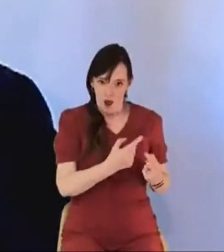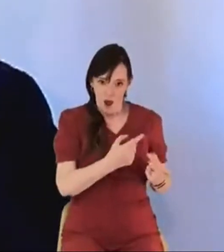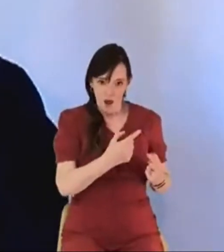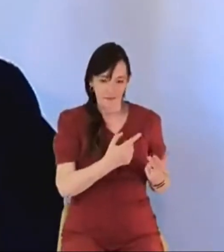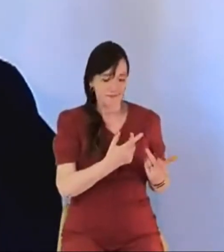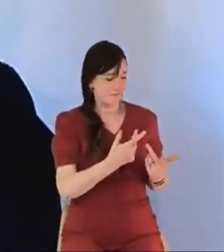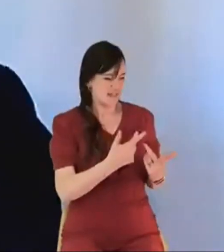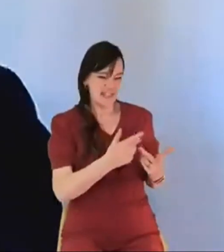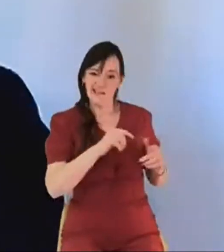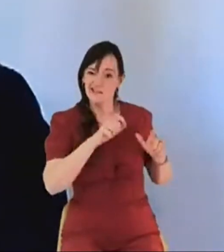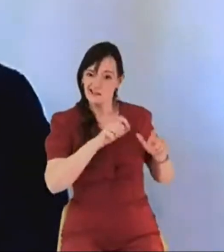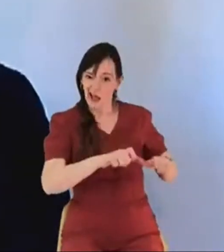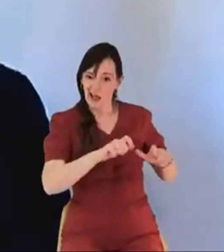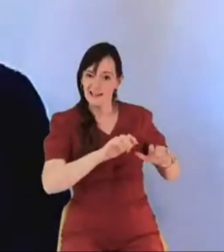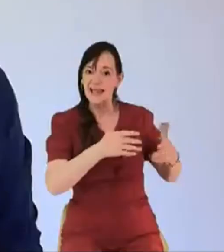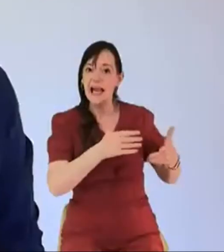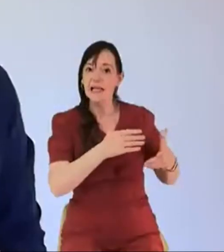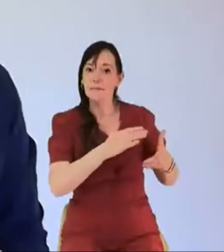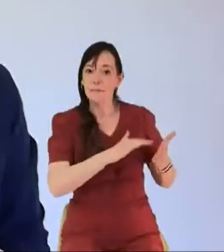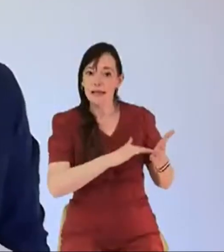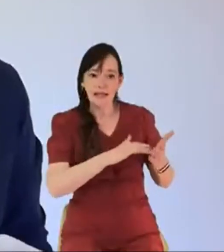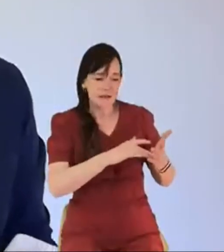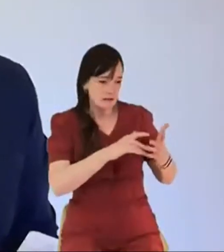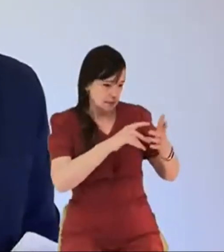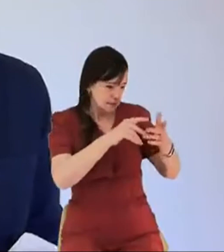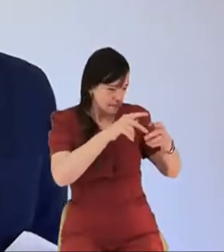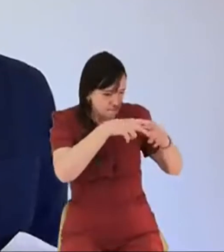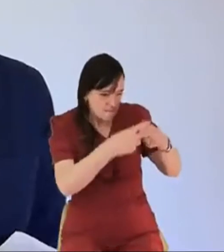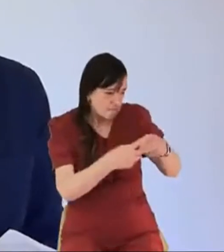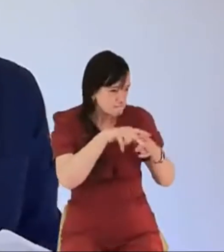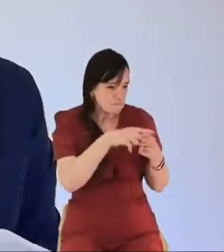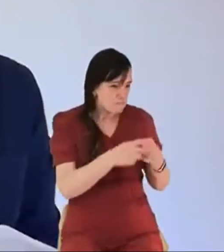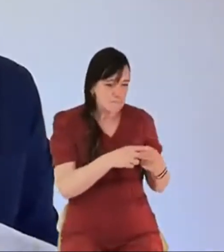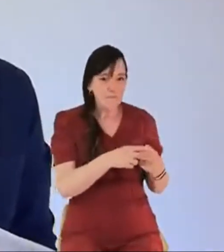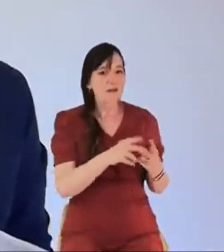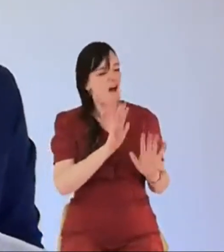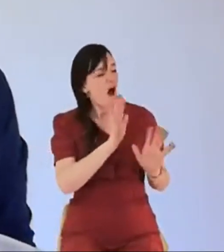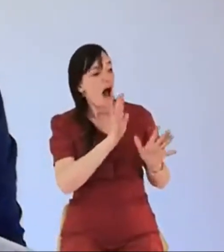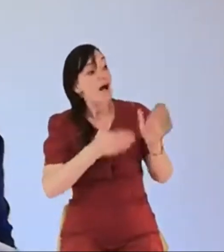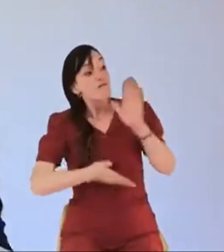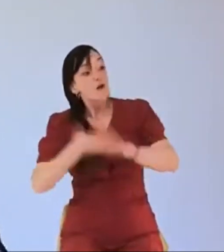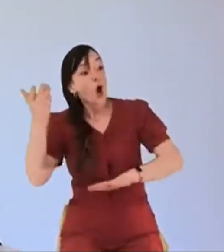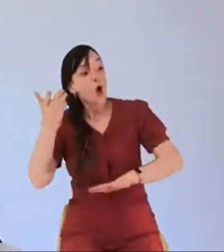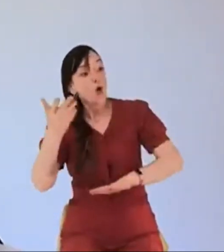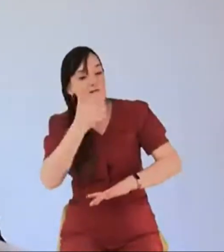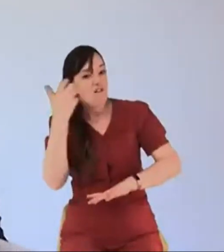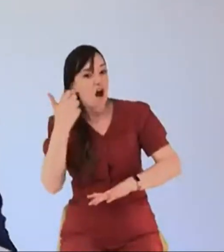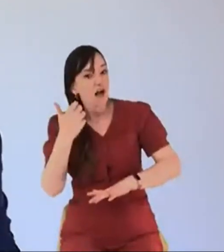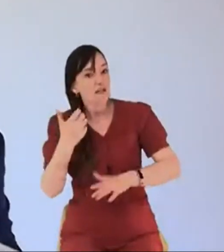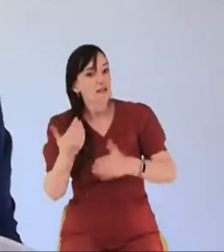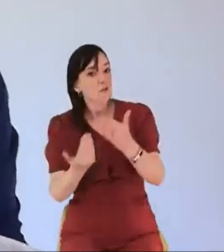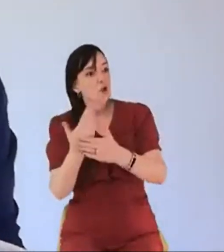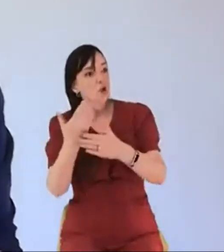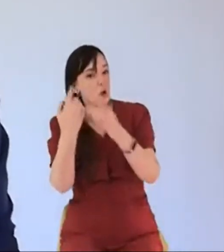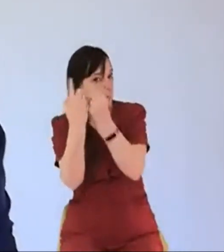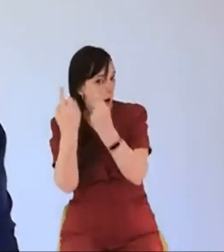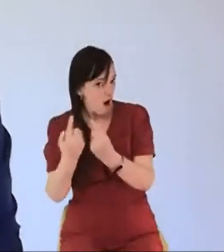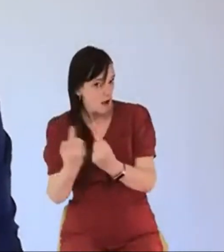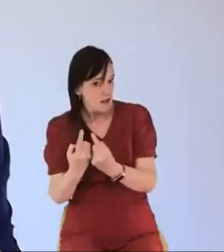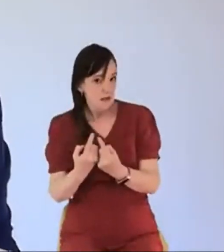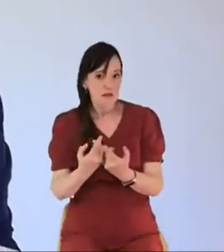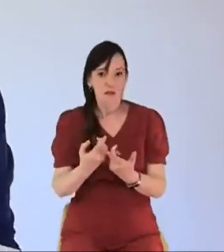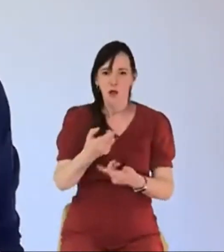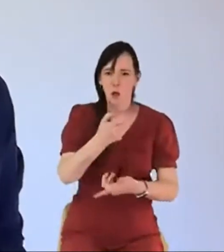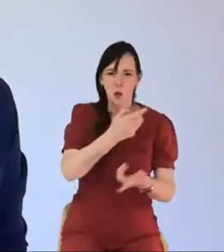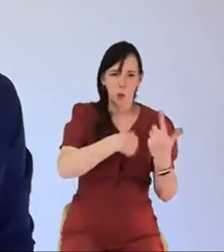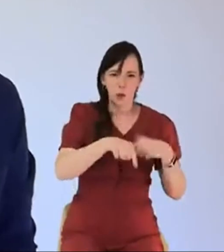Said he had to get Some parts We didn't sit there Wondering if he was Going to come back Or not But we knew You see